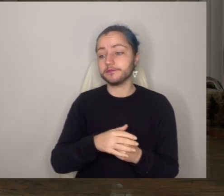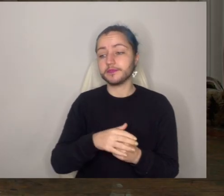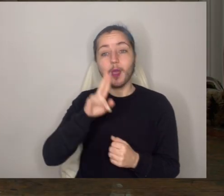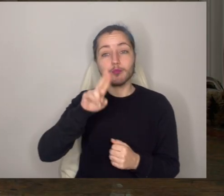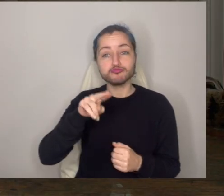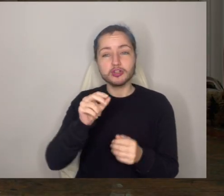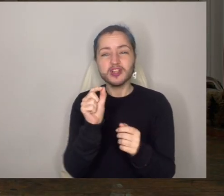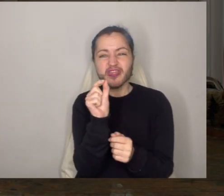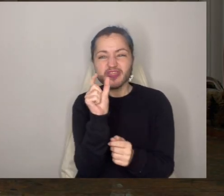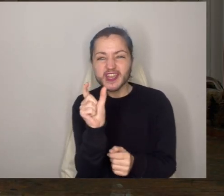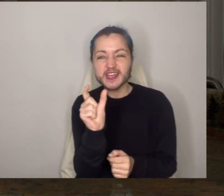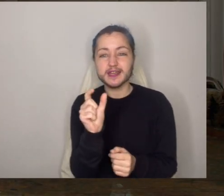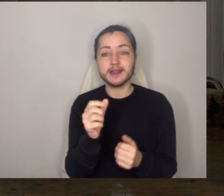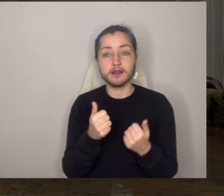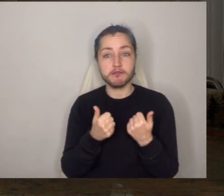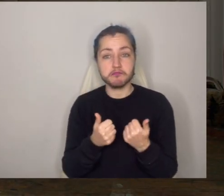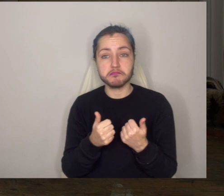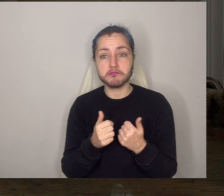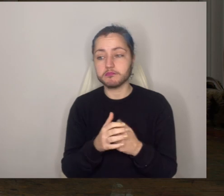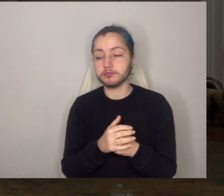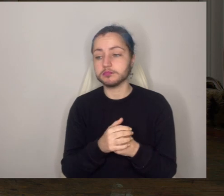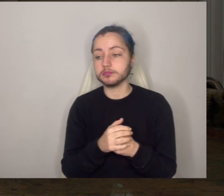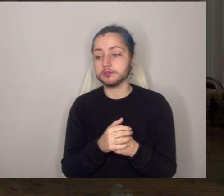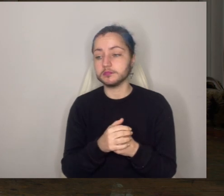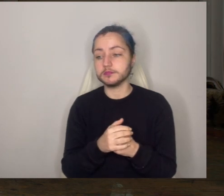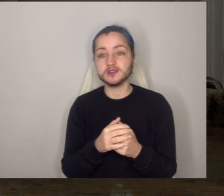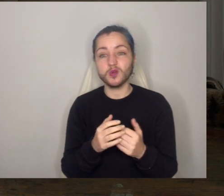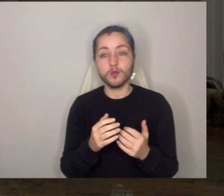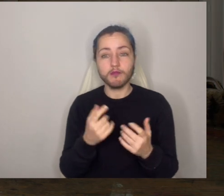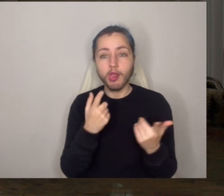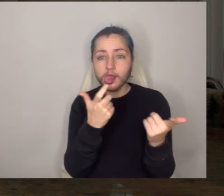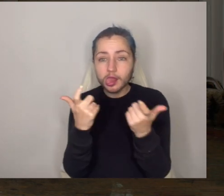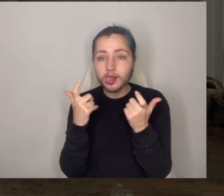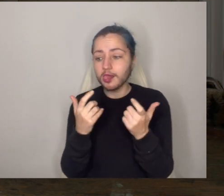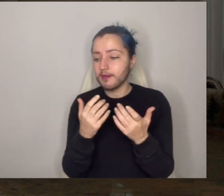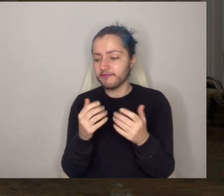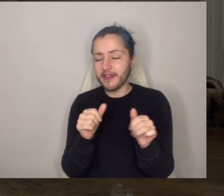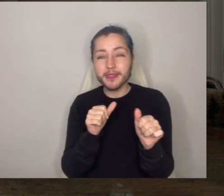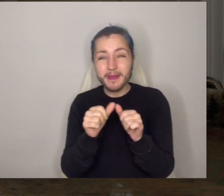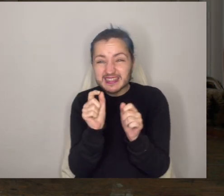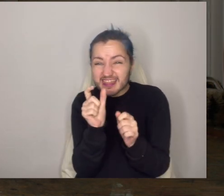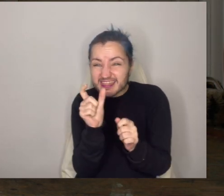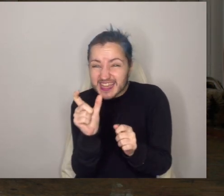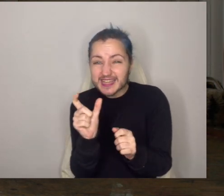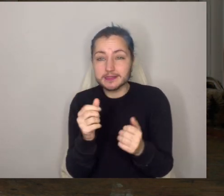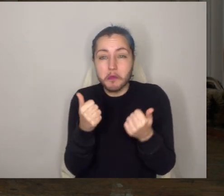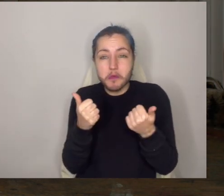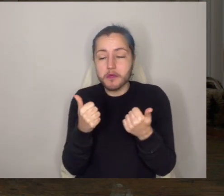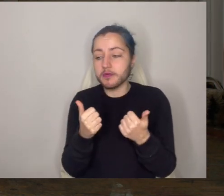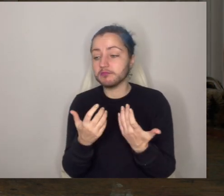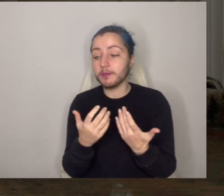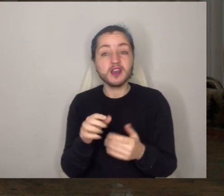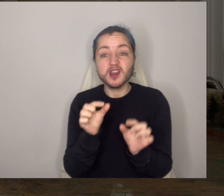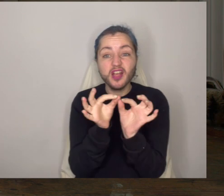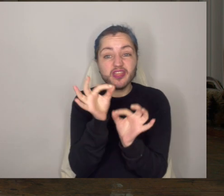time. So that's on my buttercup yellow, and then this is more of a lemon yellow.